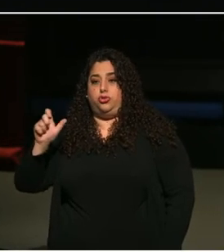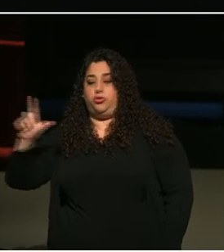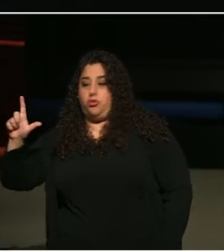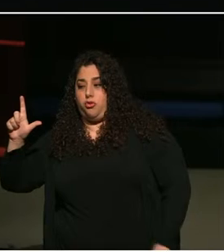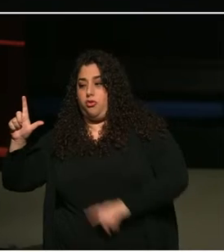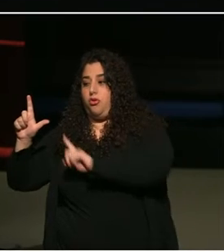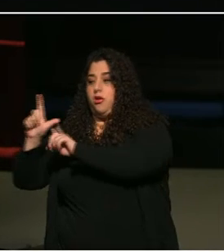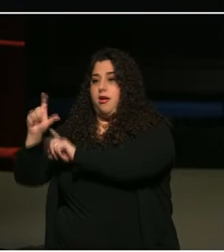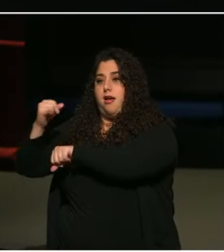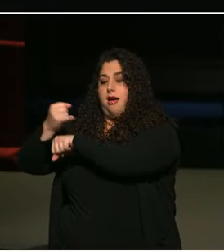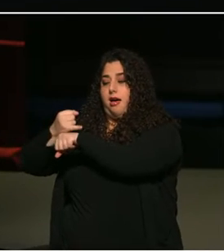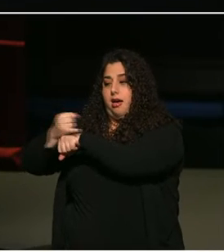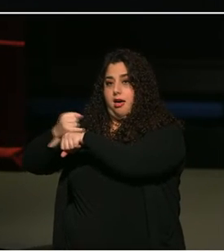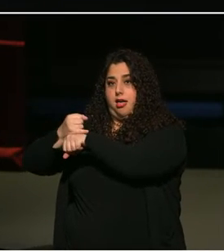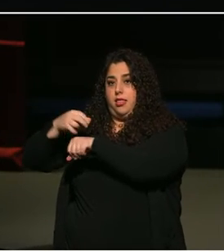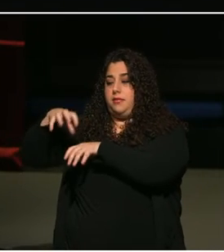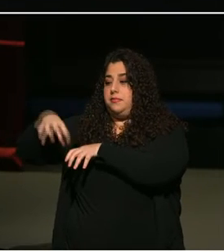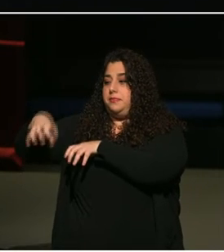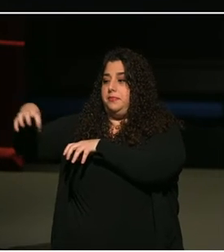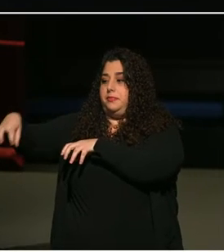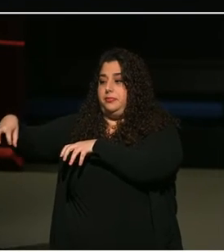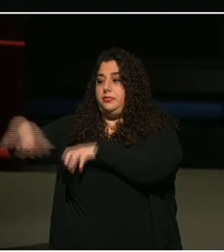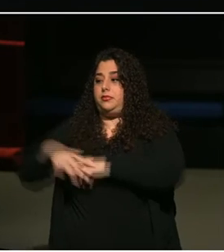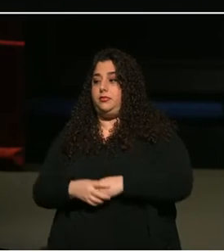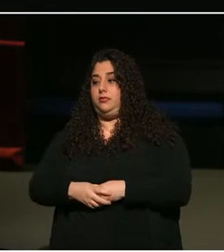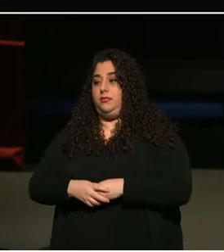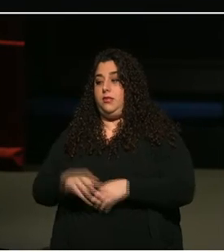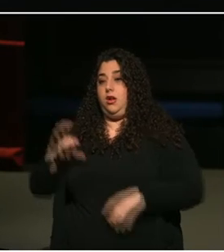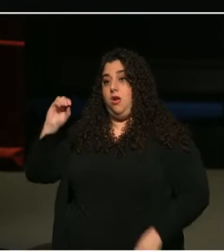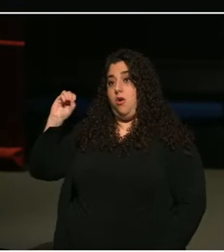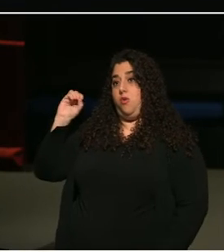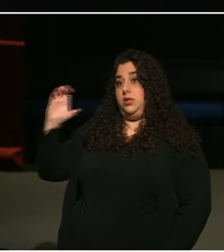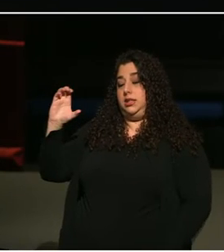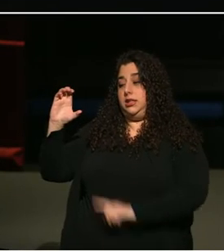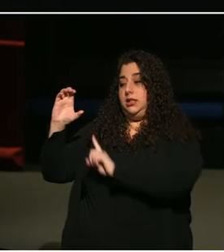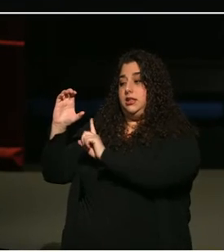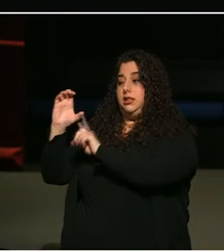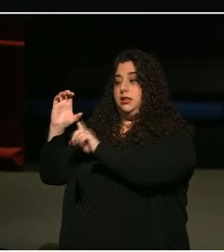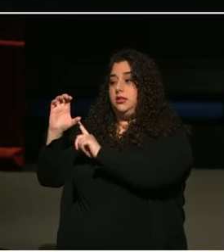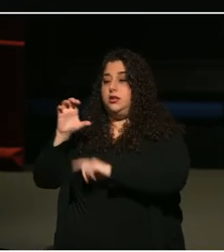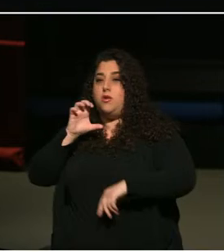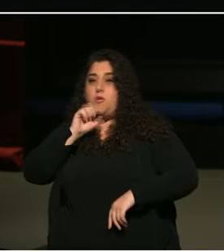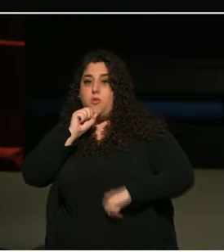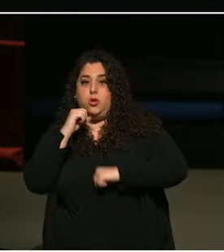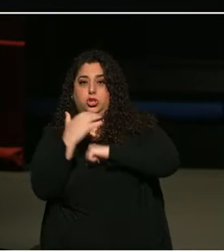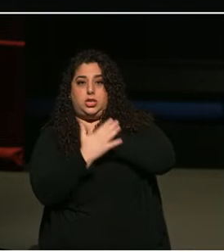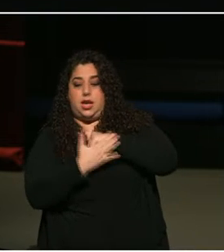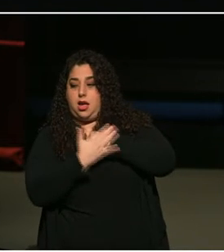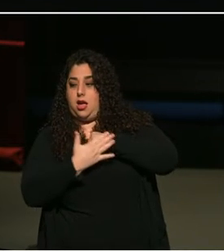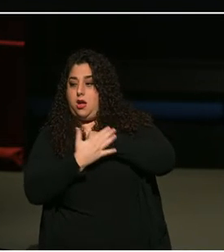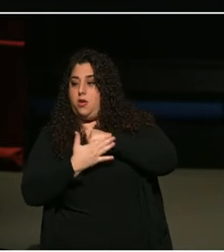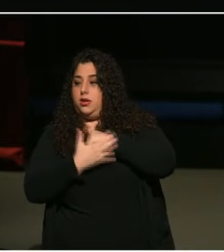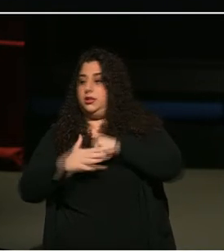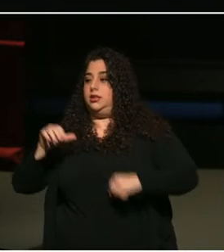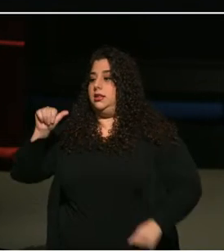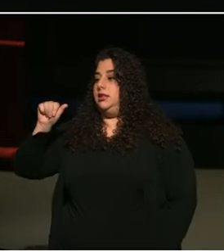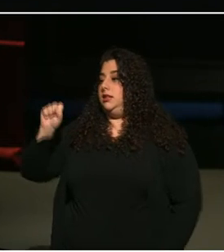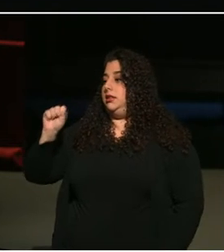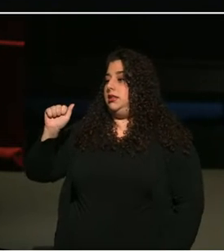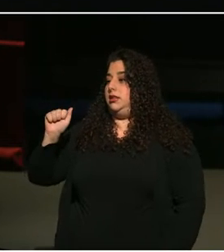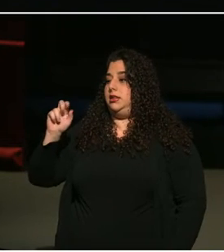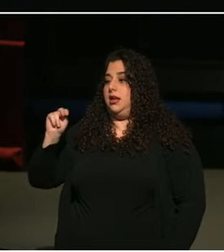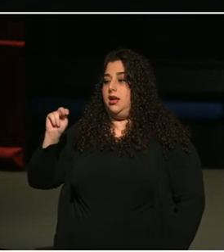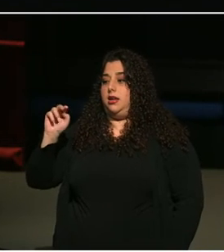of Riverside and San Bernardino counties. Our lands were defined by natural geographical borders and are